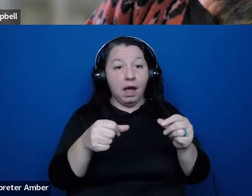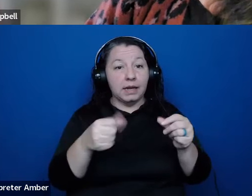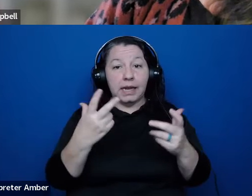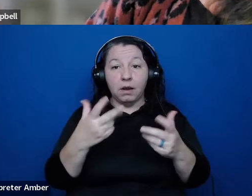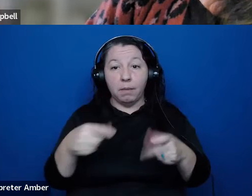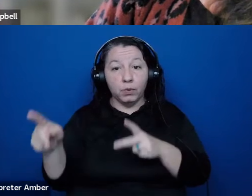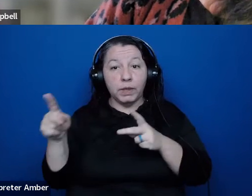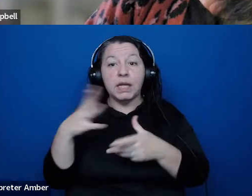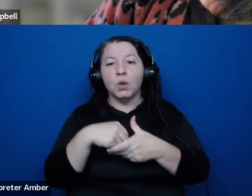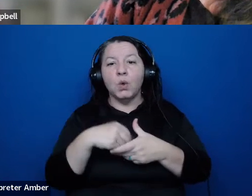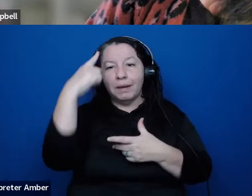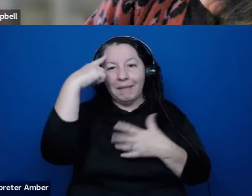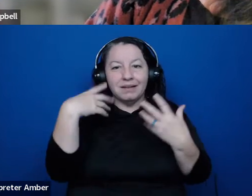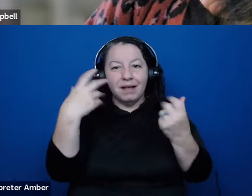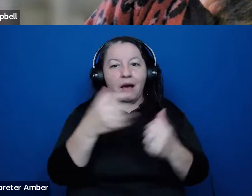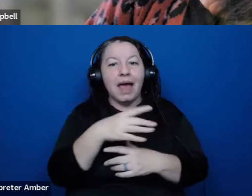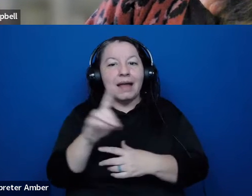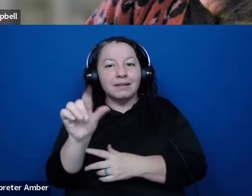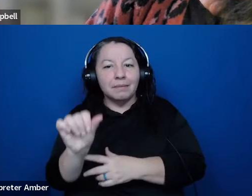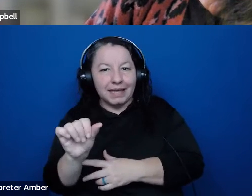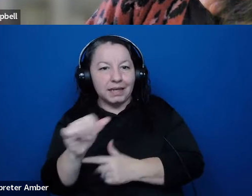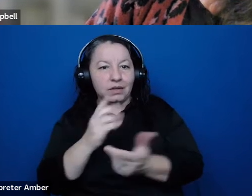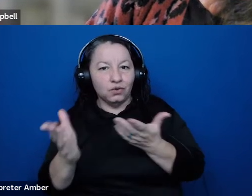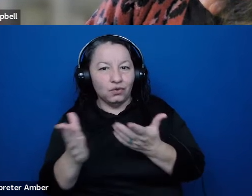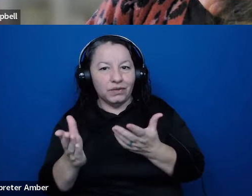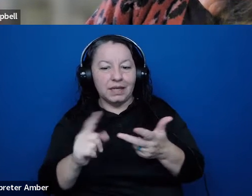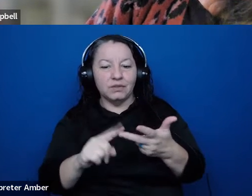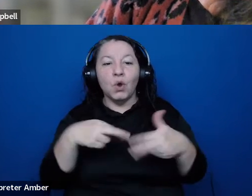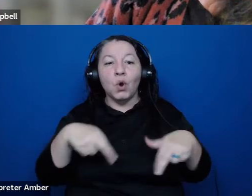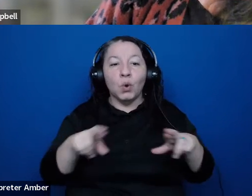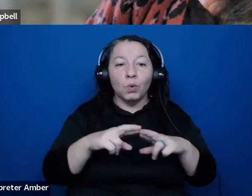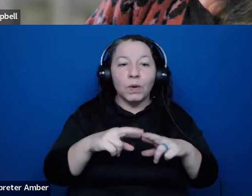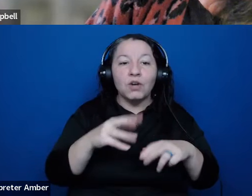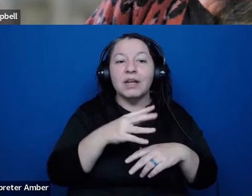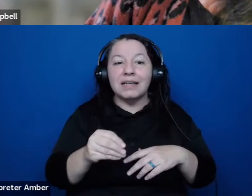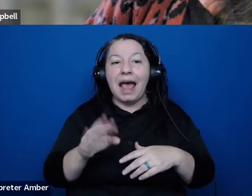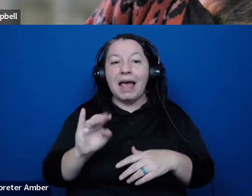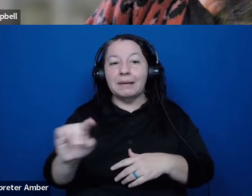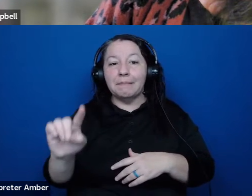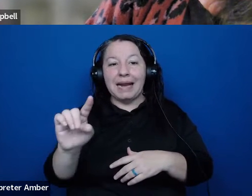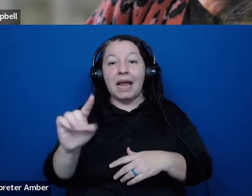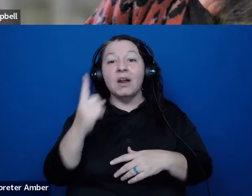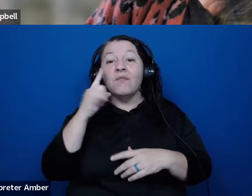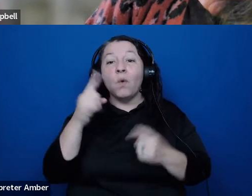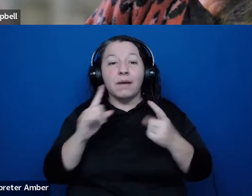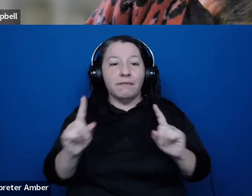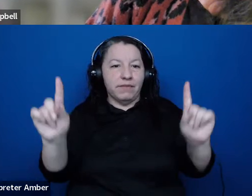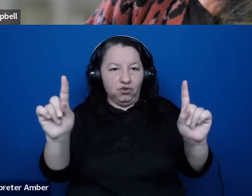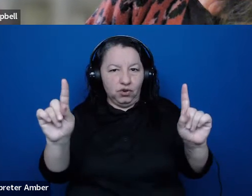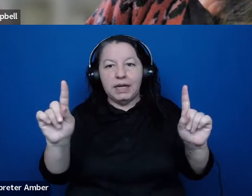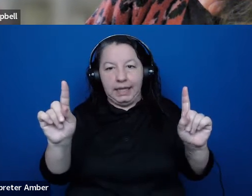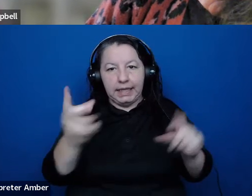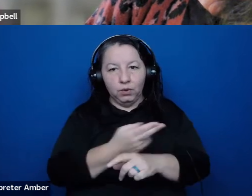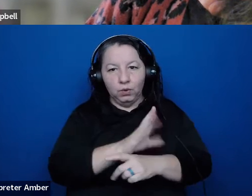and disability services, regions, and Medicaid to efficiently allocate